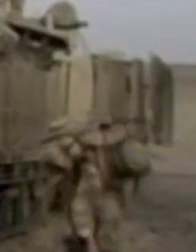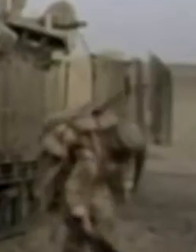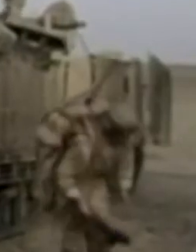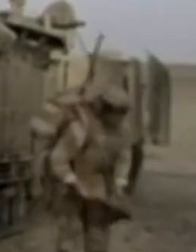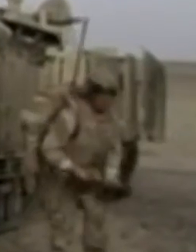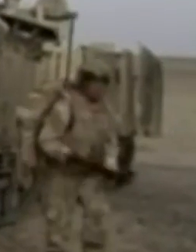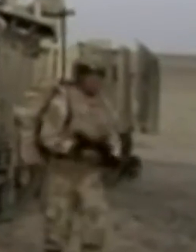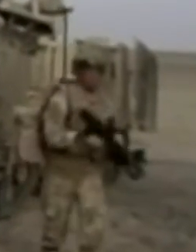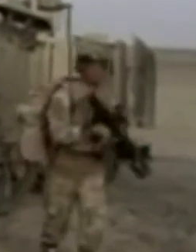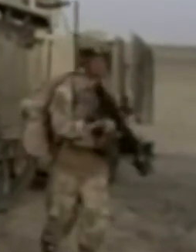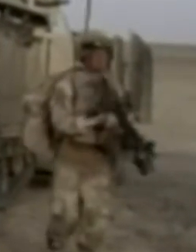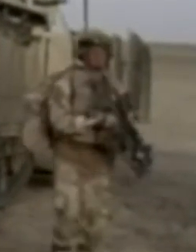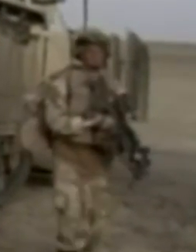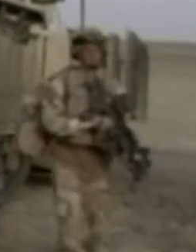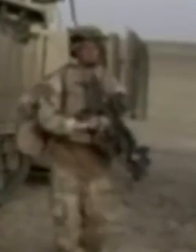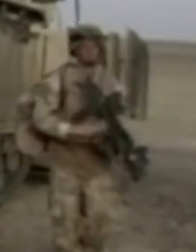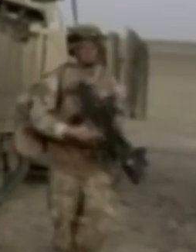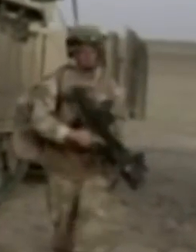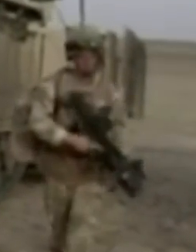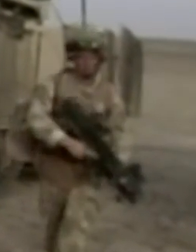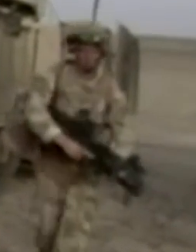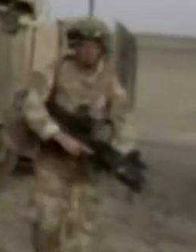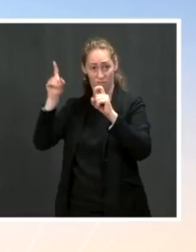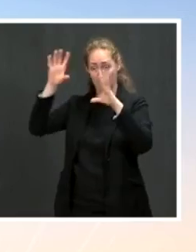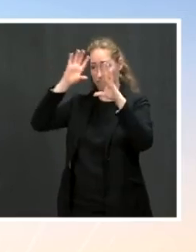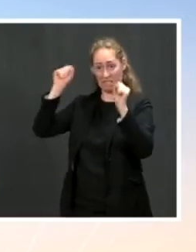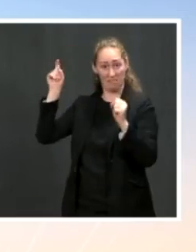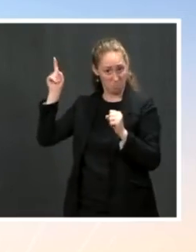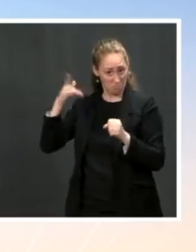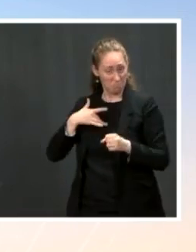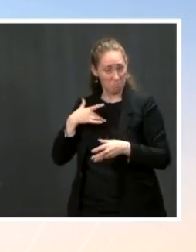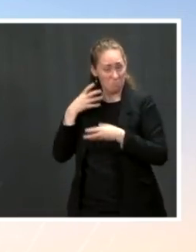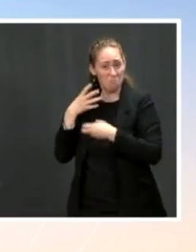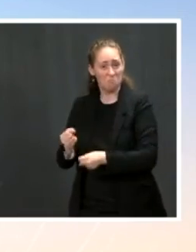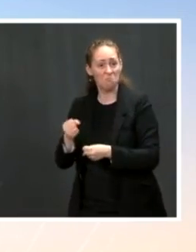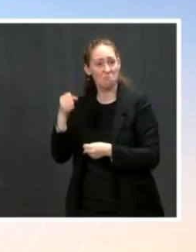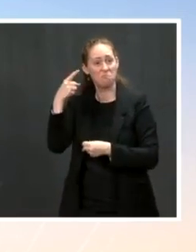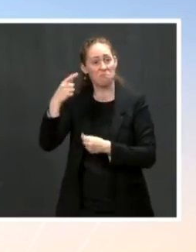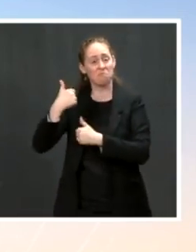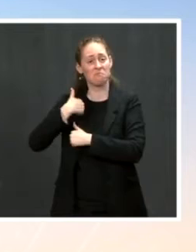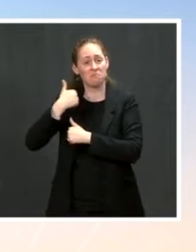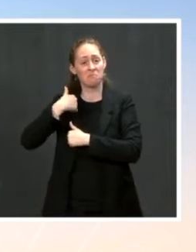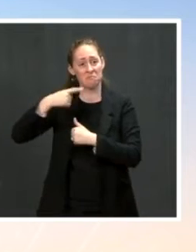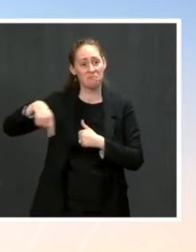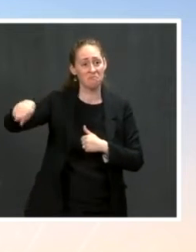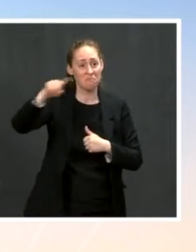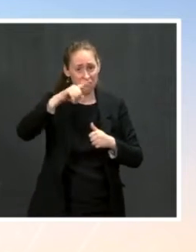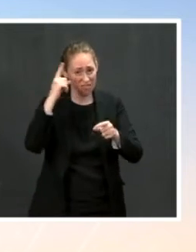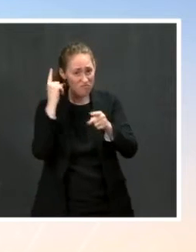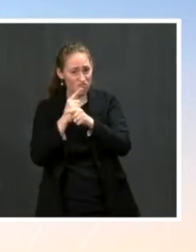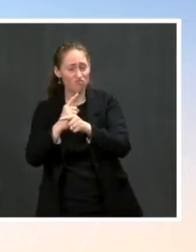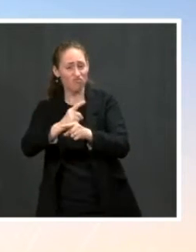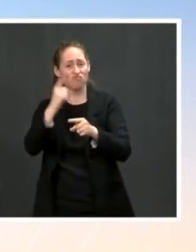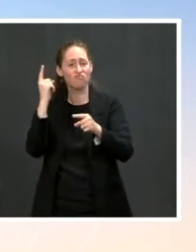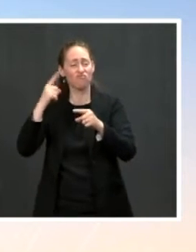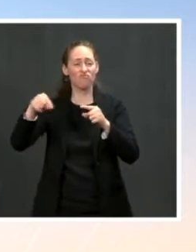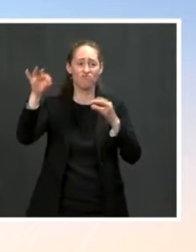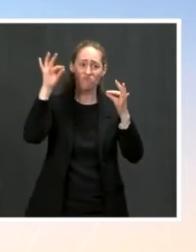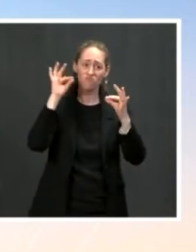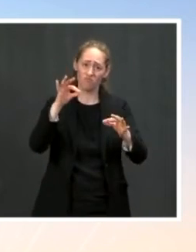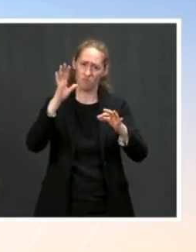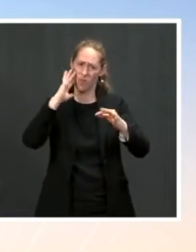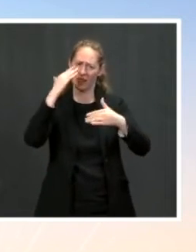is the president confident that the U.S. military is postured correctly and prepared?To deal with